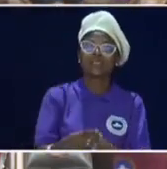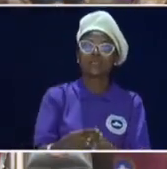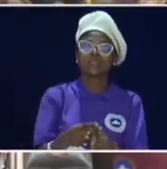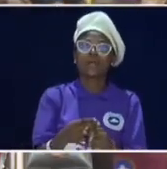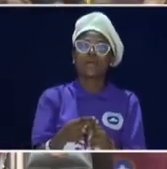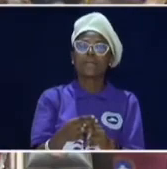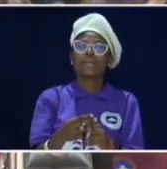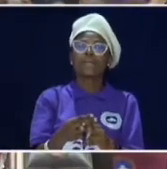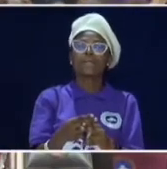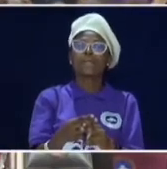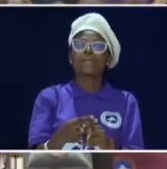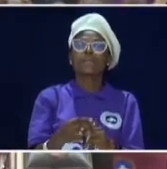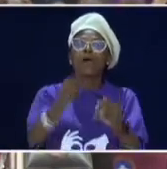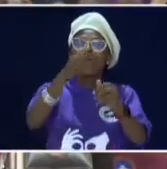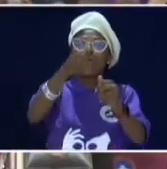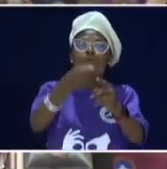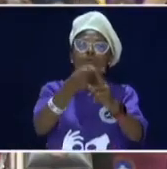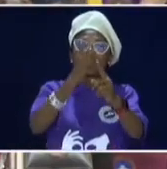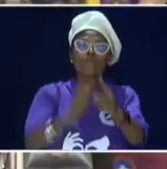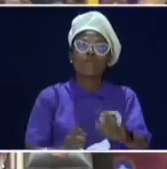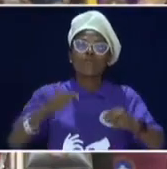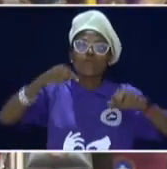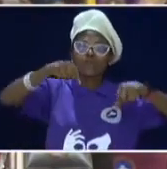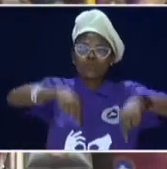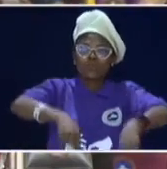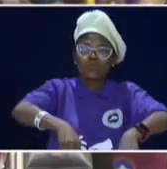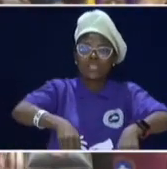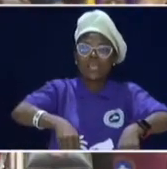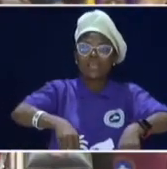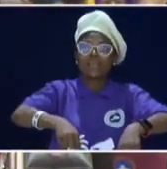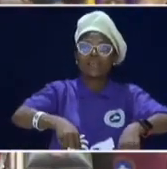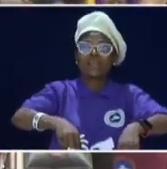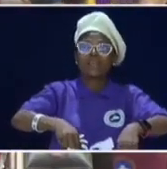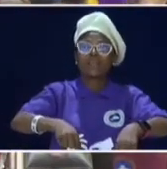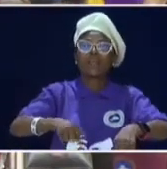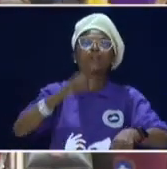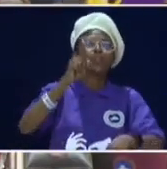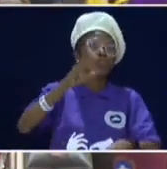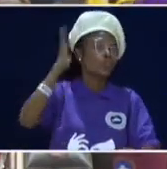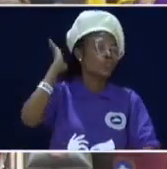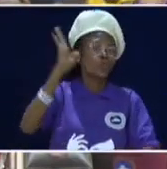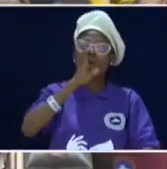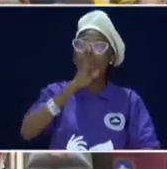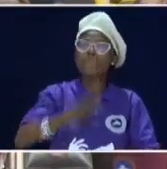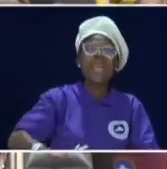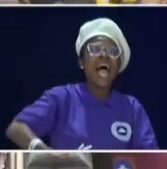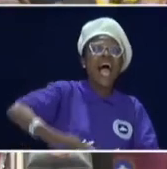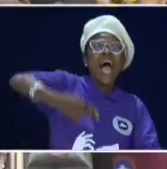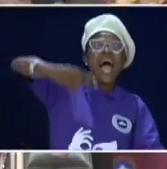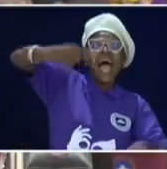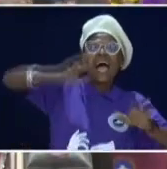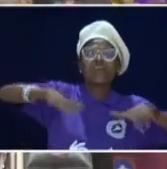blessing. From today onward, you will be a high